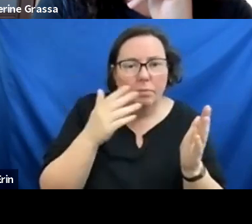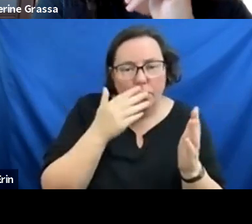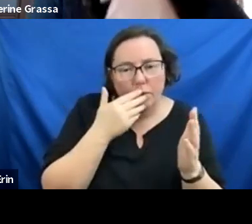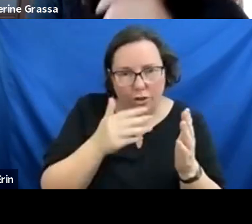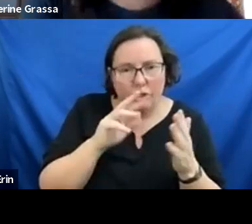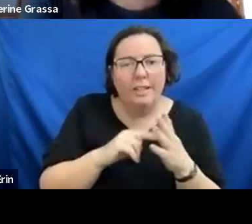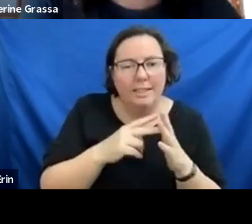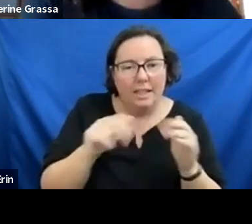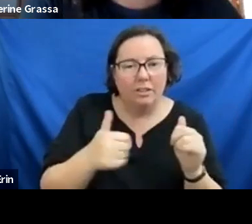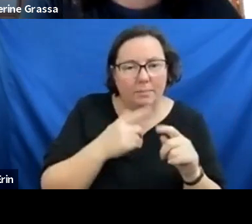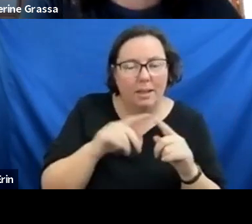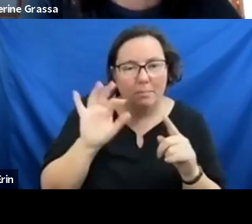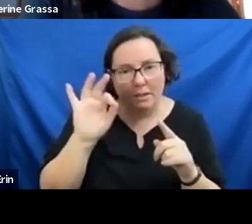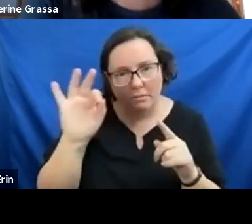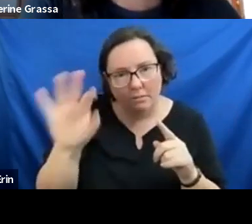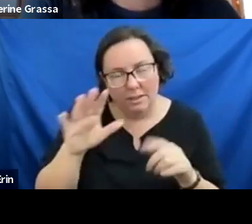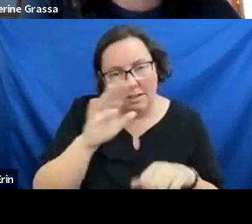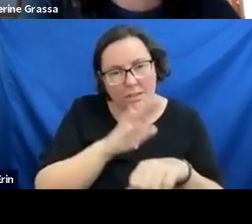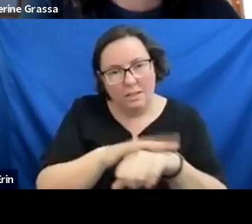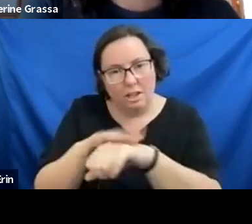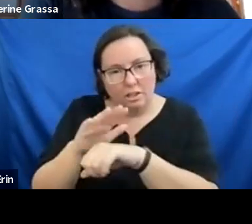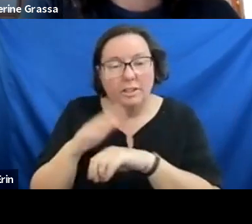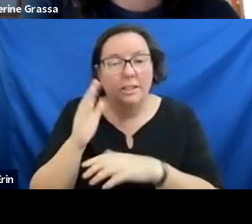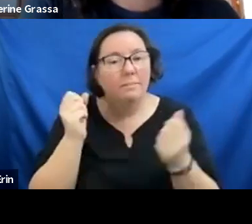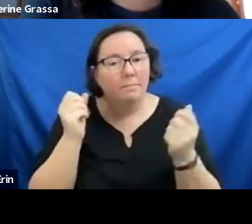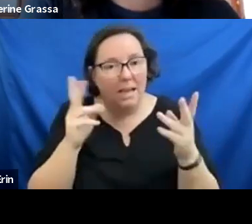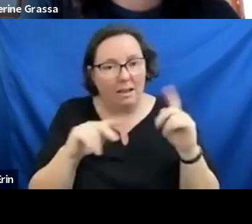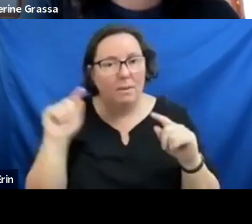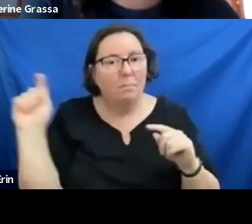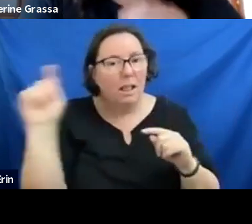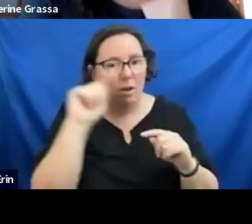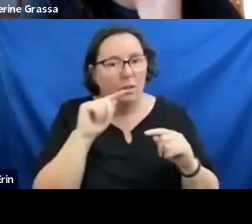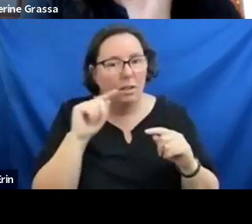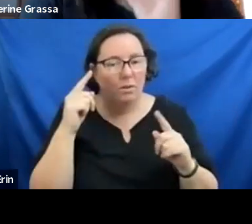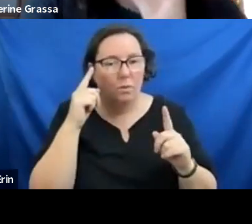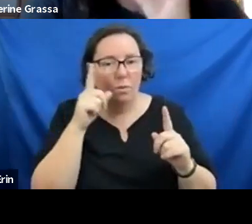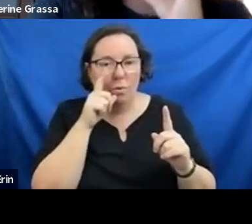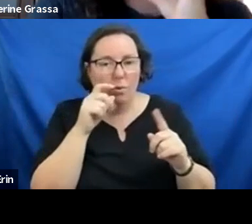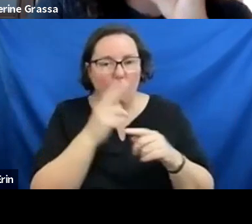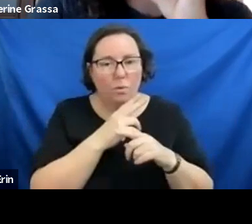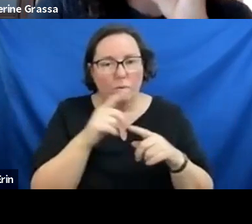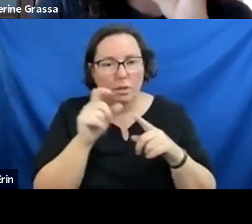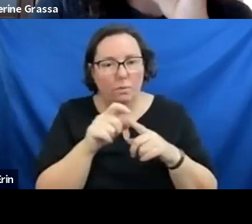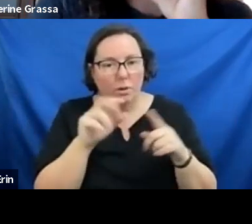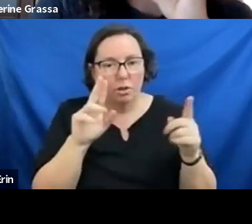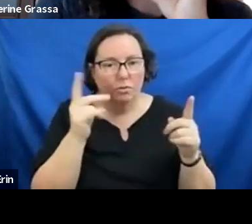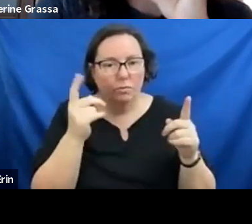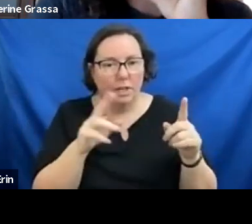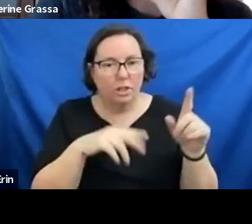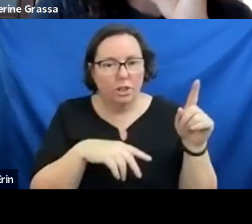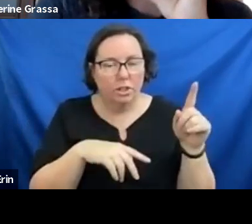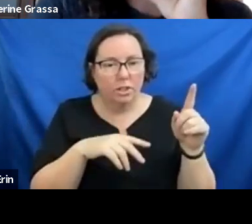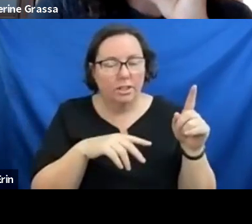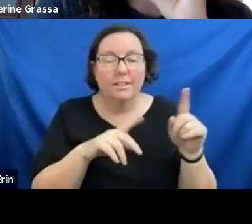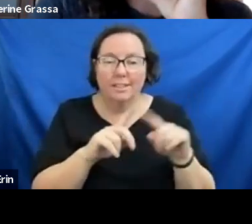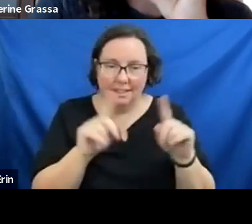I just want to render a caution that there are folks out there who are using the word rigor in a